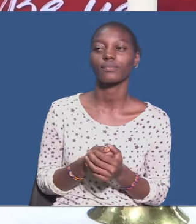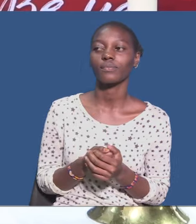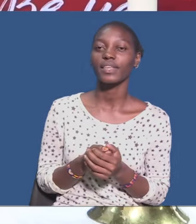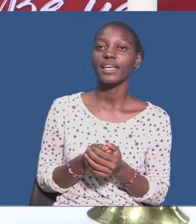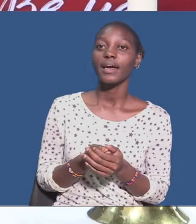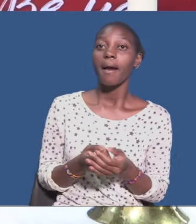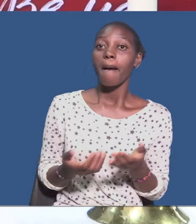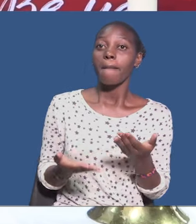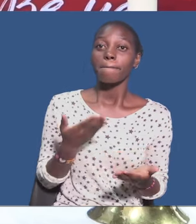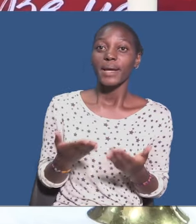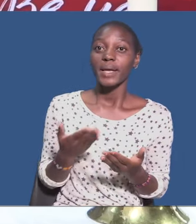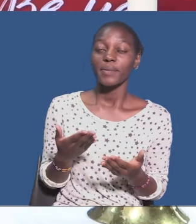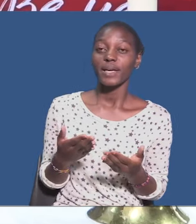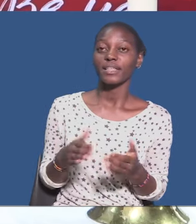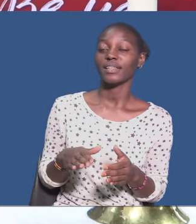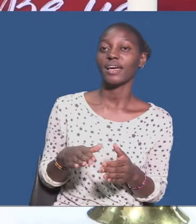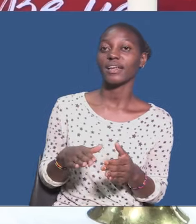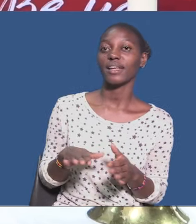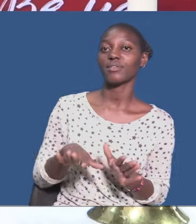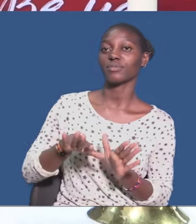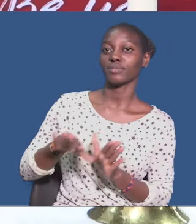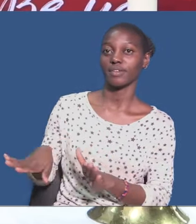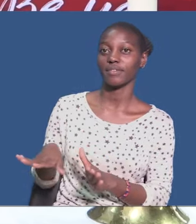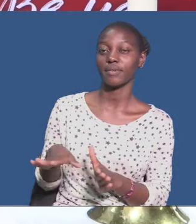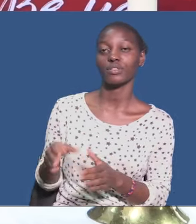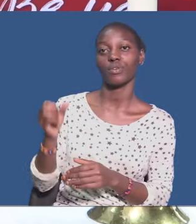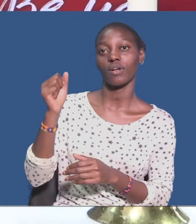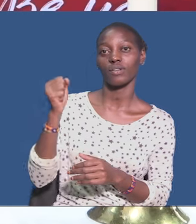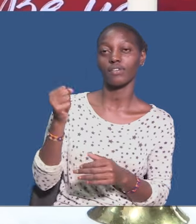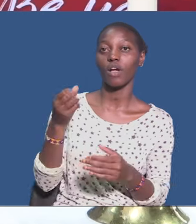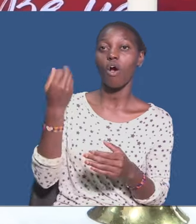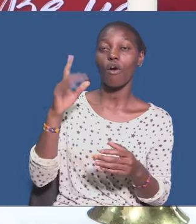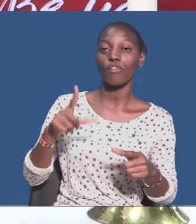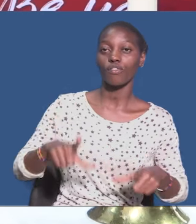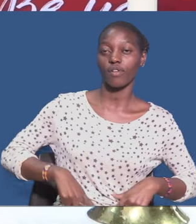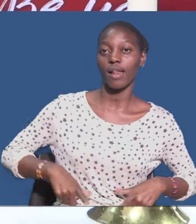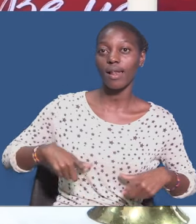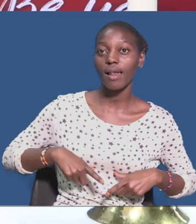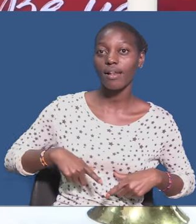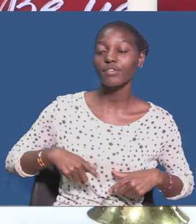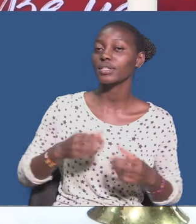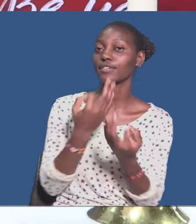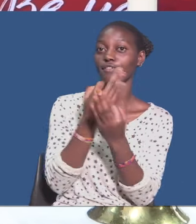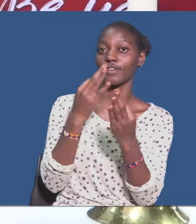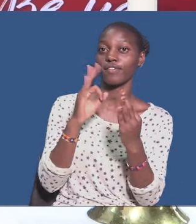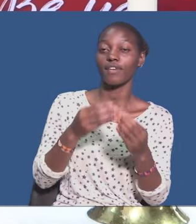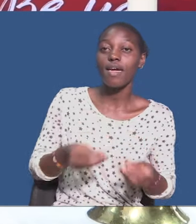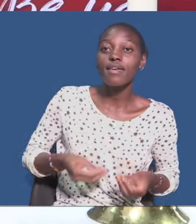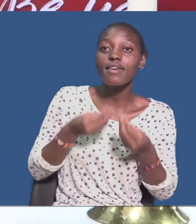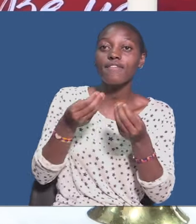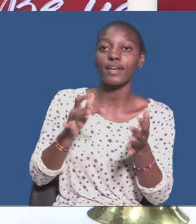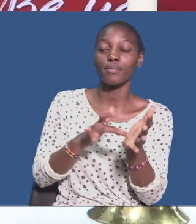And what may be delaying you from taking hold of this life, which has freely been offered by